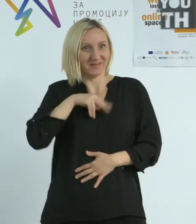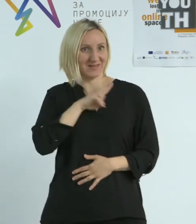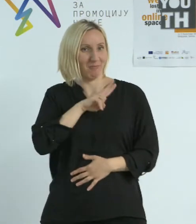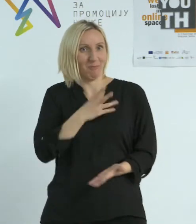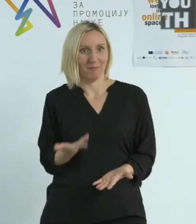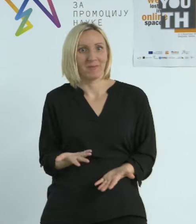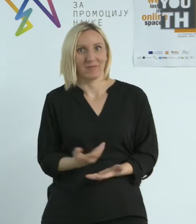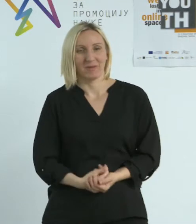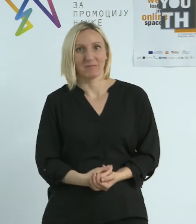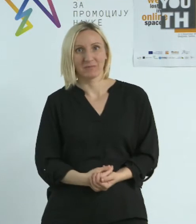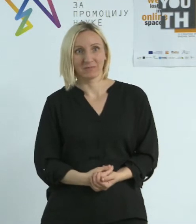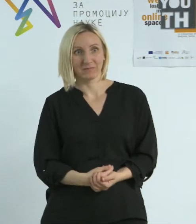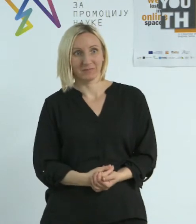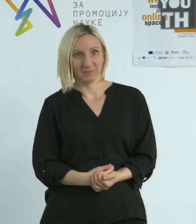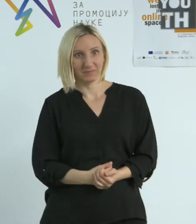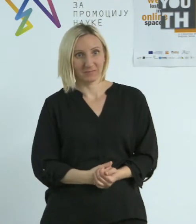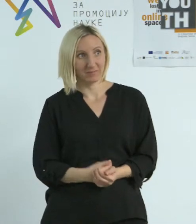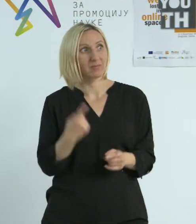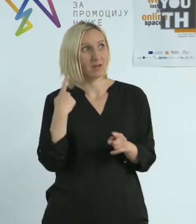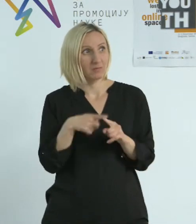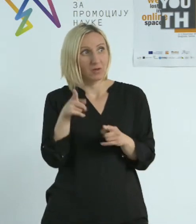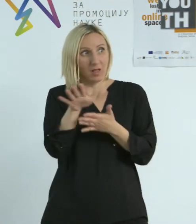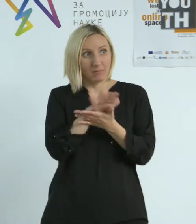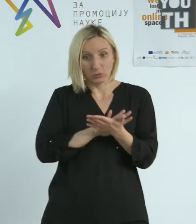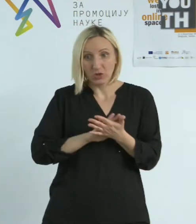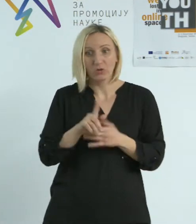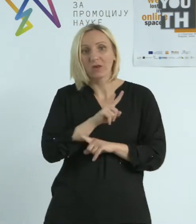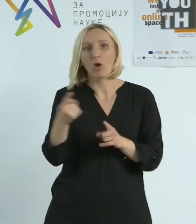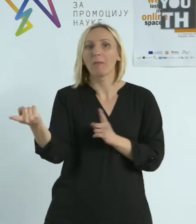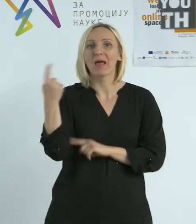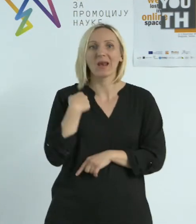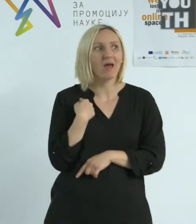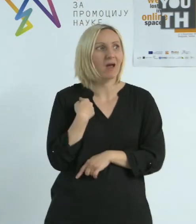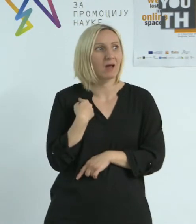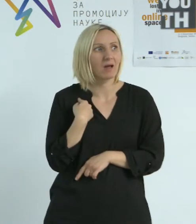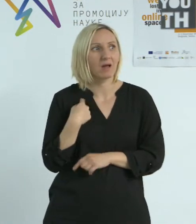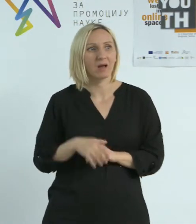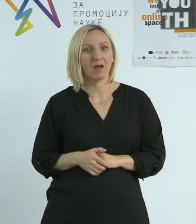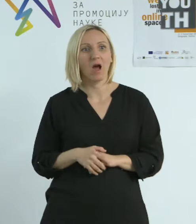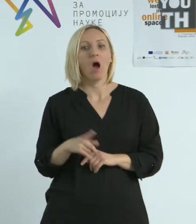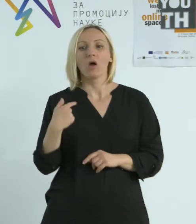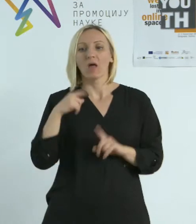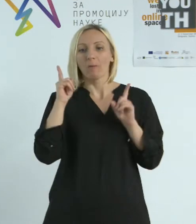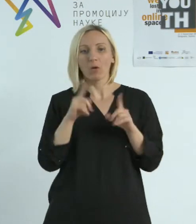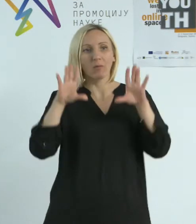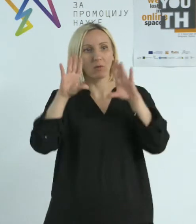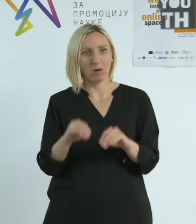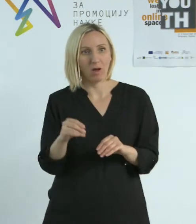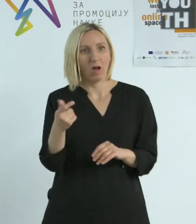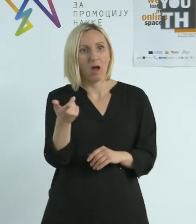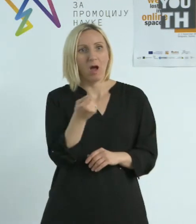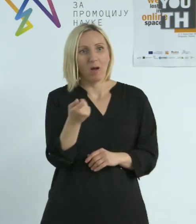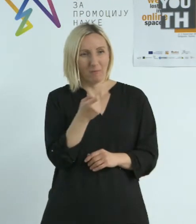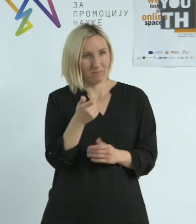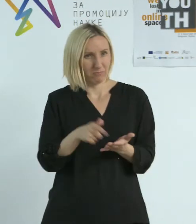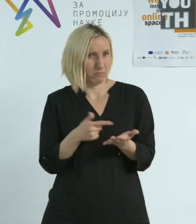motivation for me. So it's like at the beginning, no one told us that we have to turn off our mobile phones, but all you